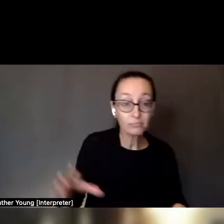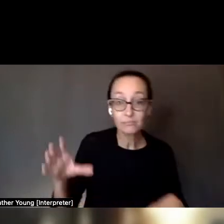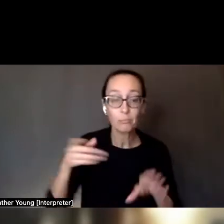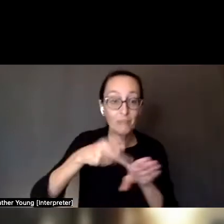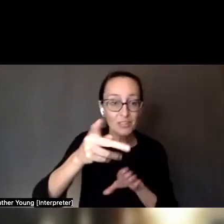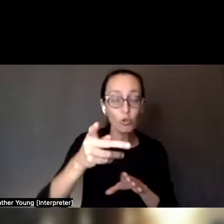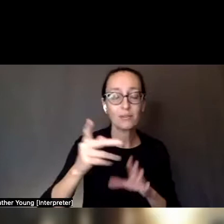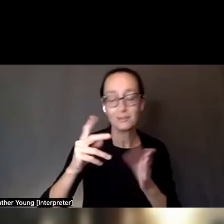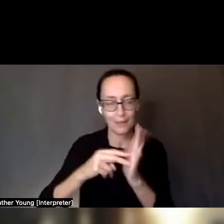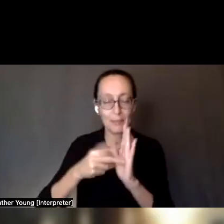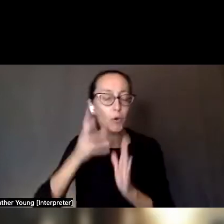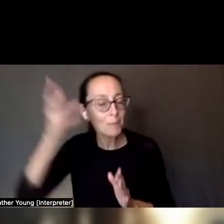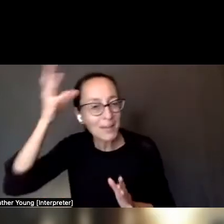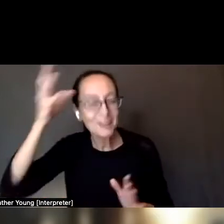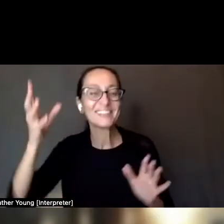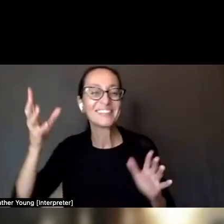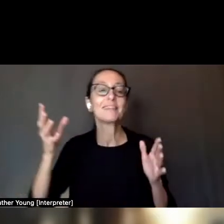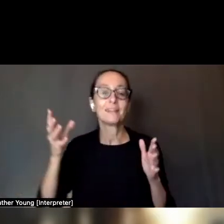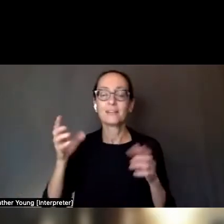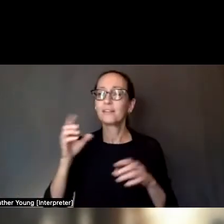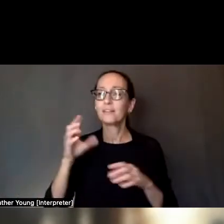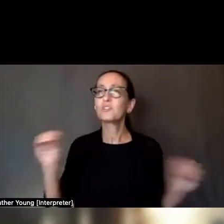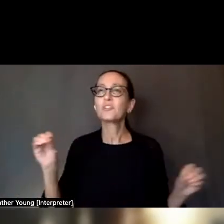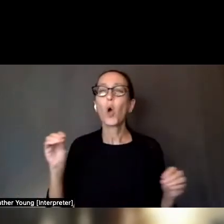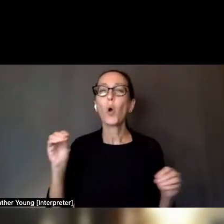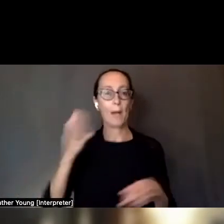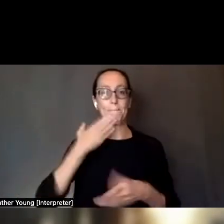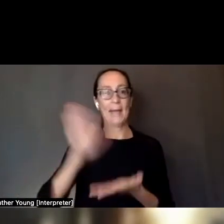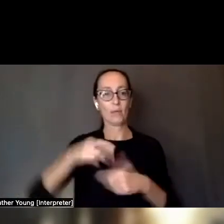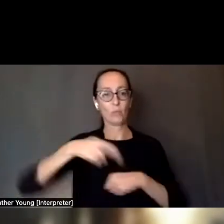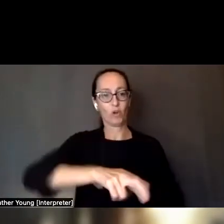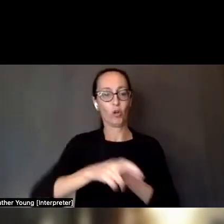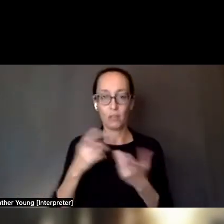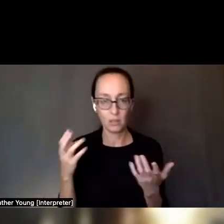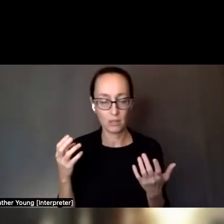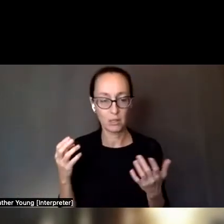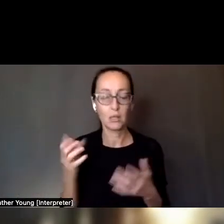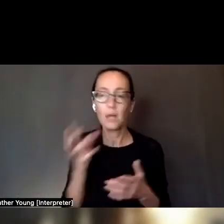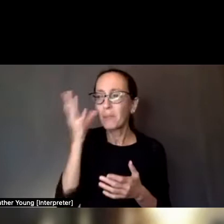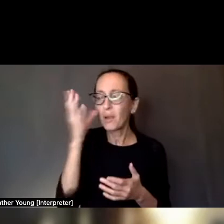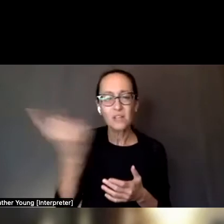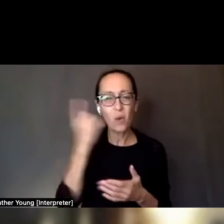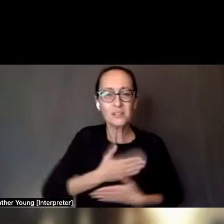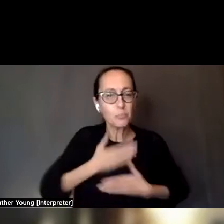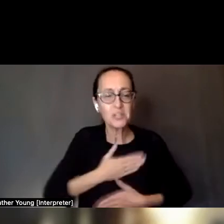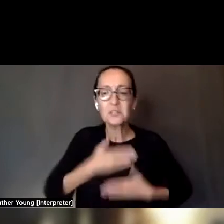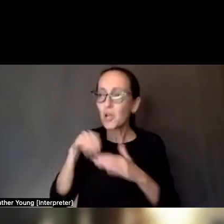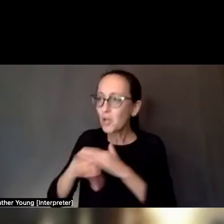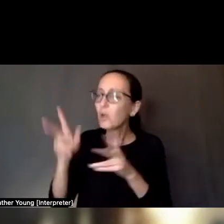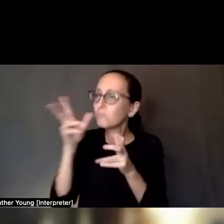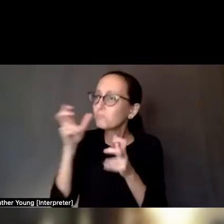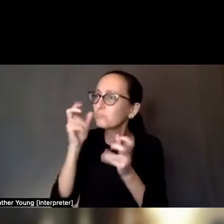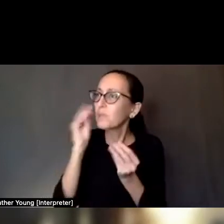referral. Parents always appreciate going in and getting information, and it may be that their child, if they're